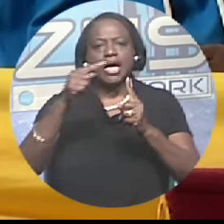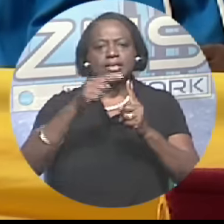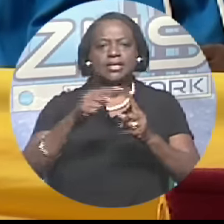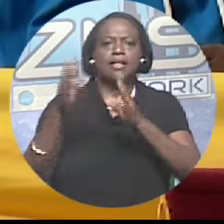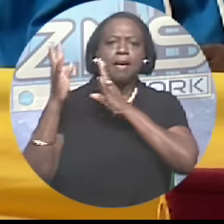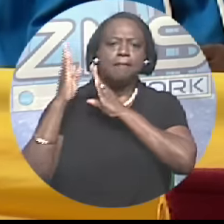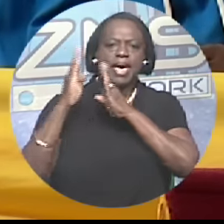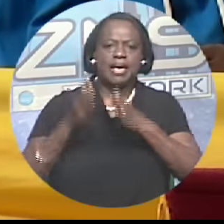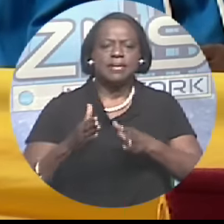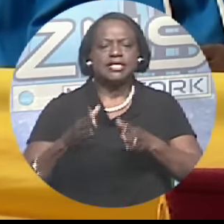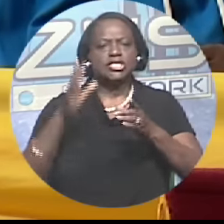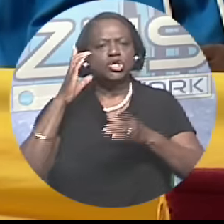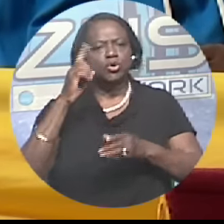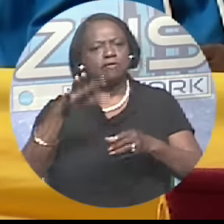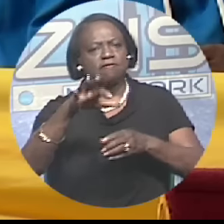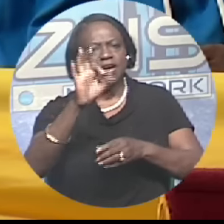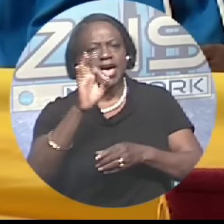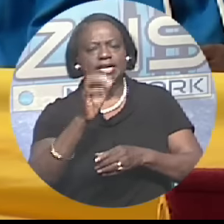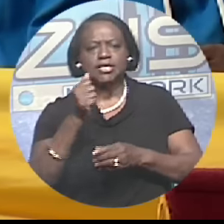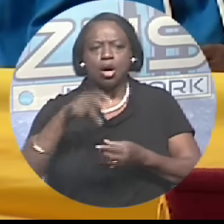could find a way